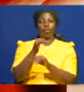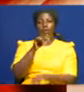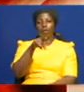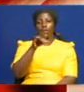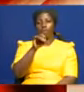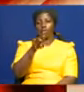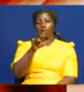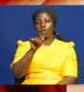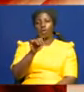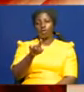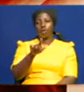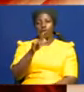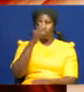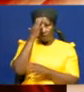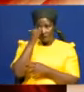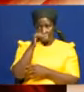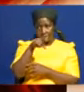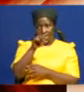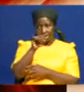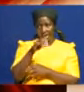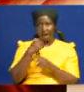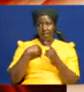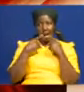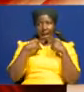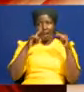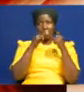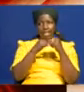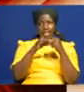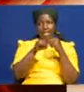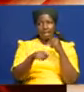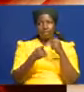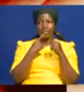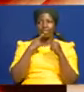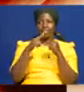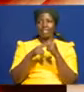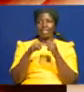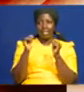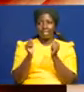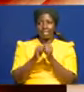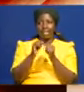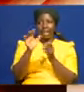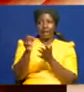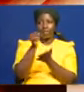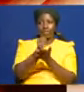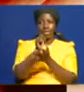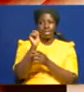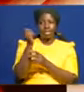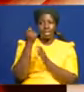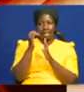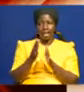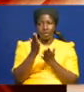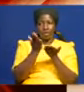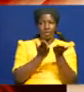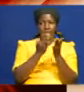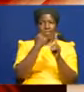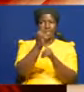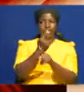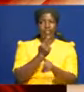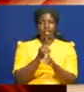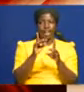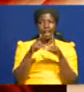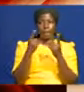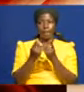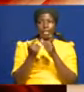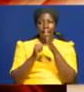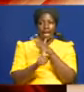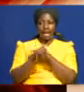Commission announced the release of a list of 8,610 appointed Kenyans to serve in various departments under its public